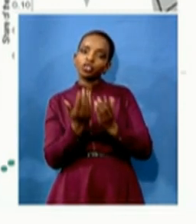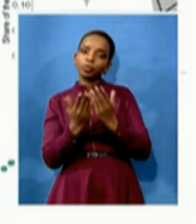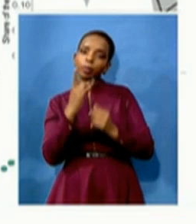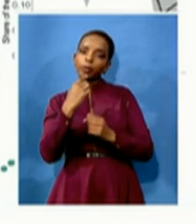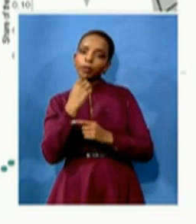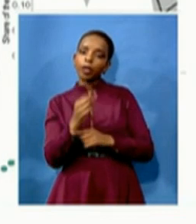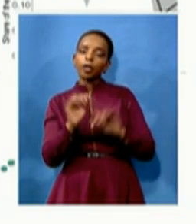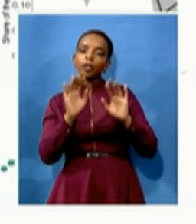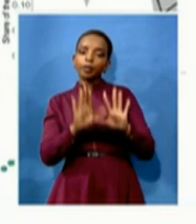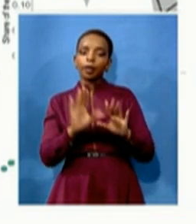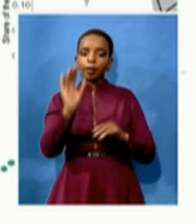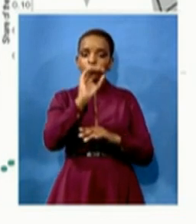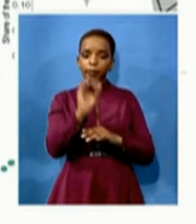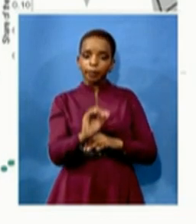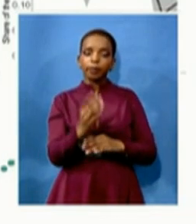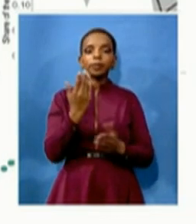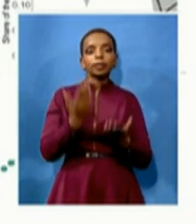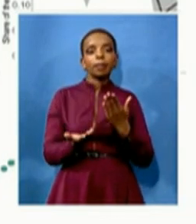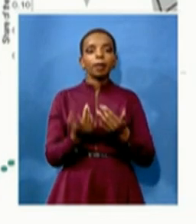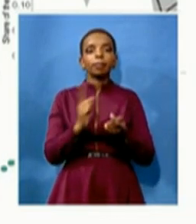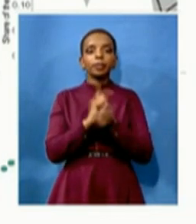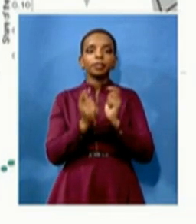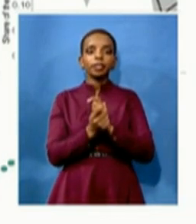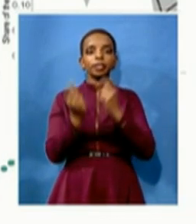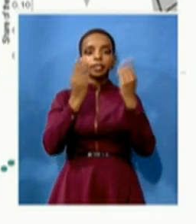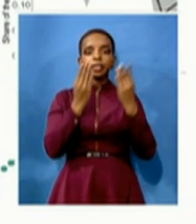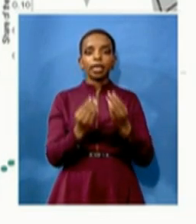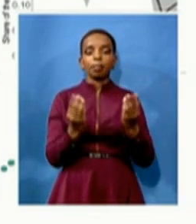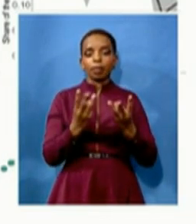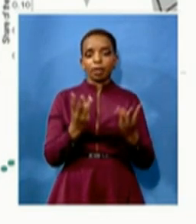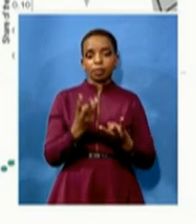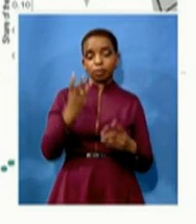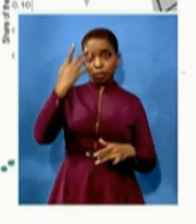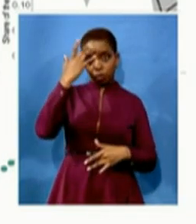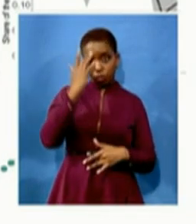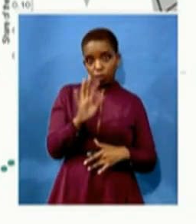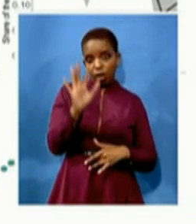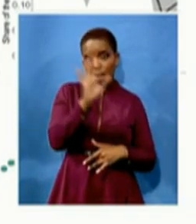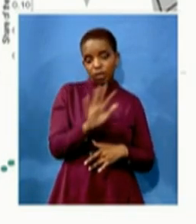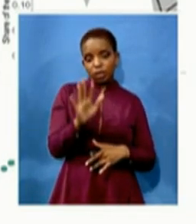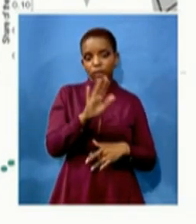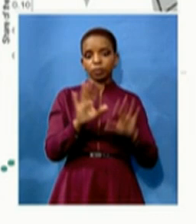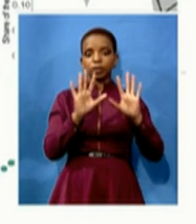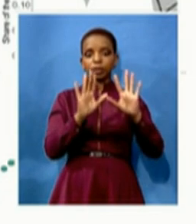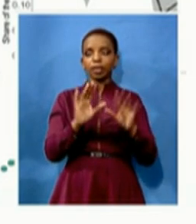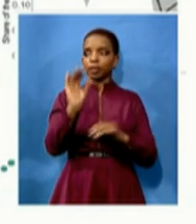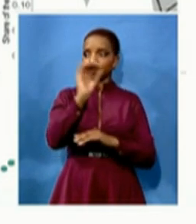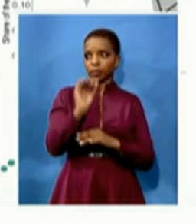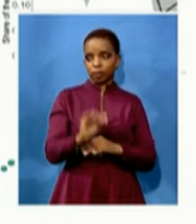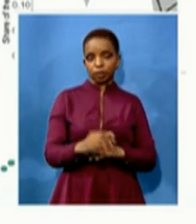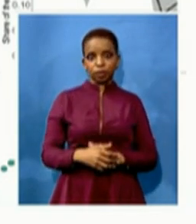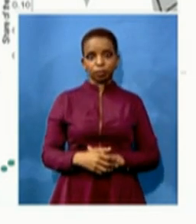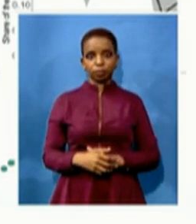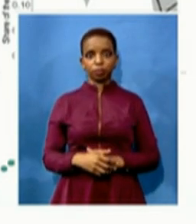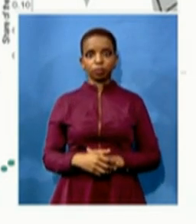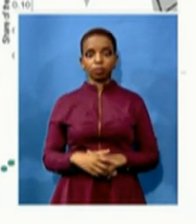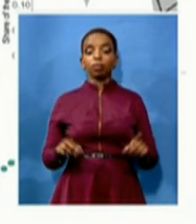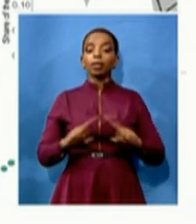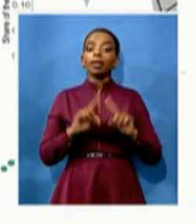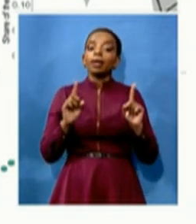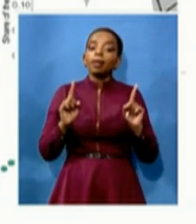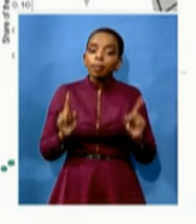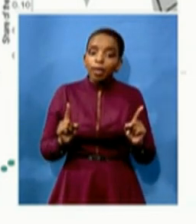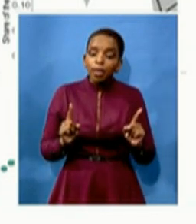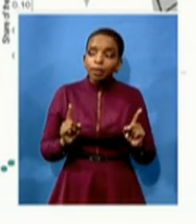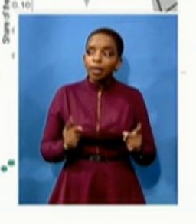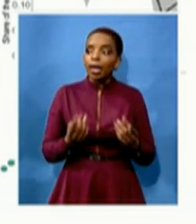cases is also around 10%. There's a linear relationship. However, there are some policy parameters where a small change